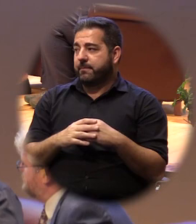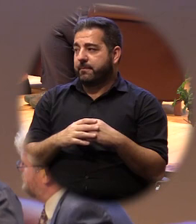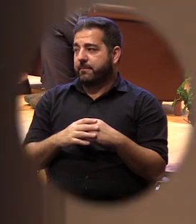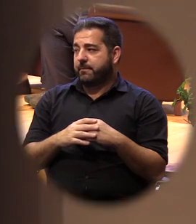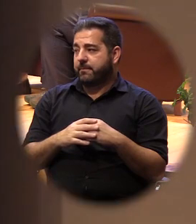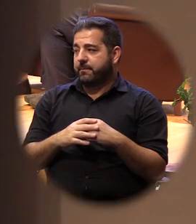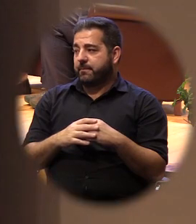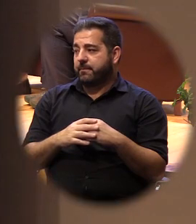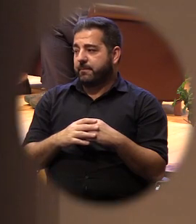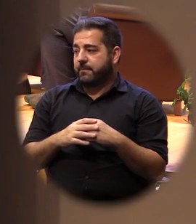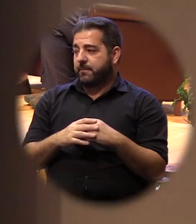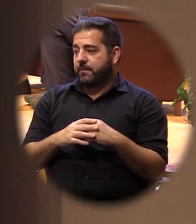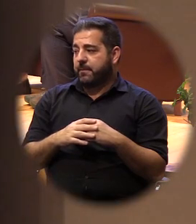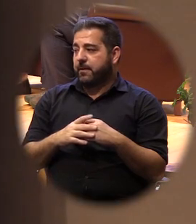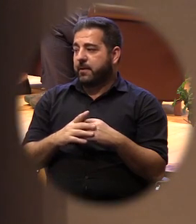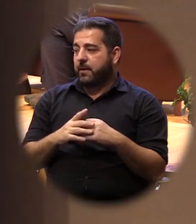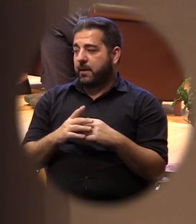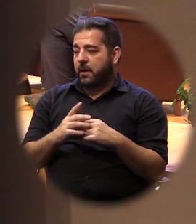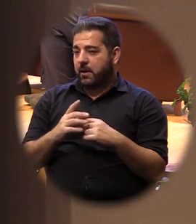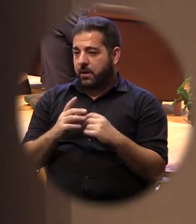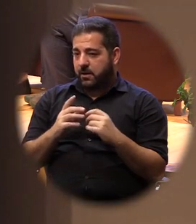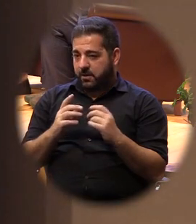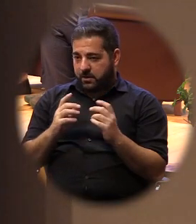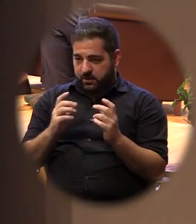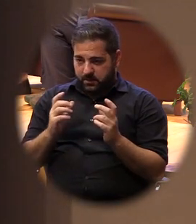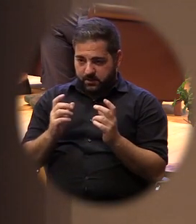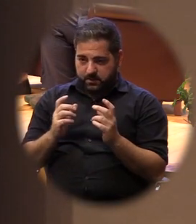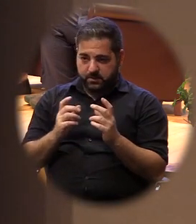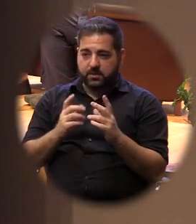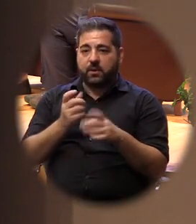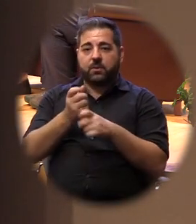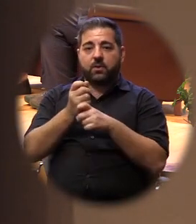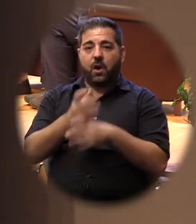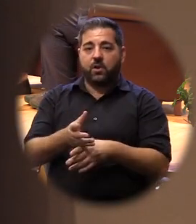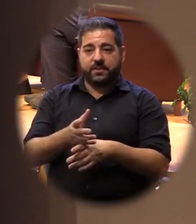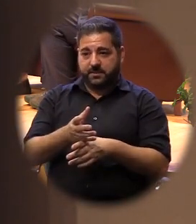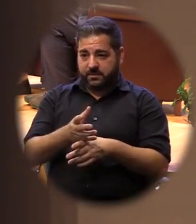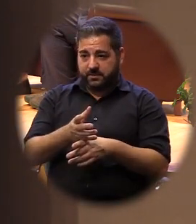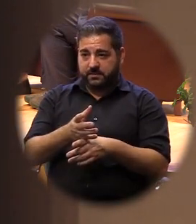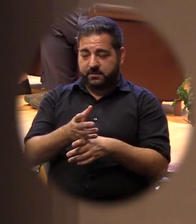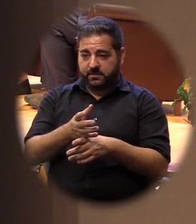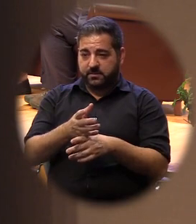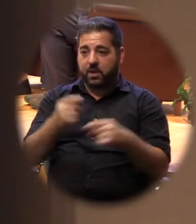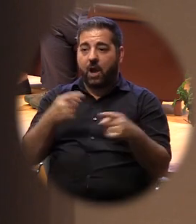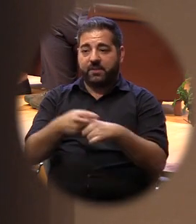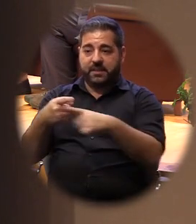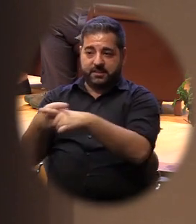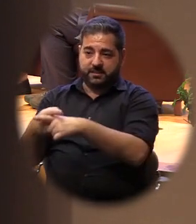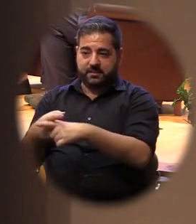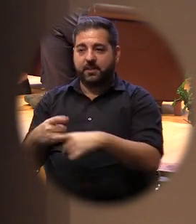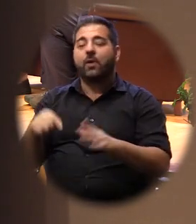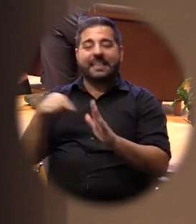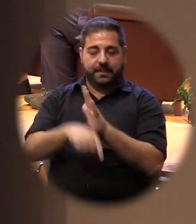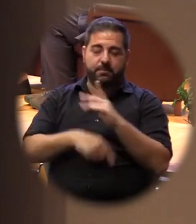a deep conflict and so the question is whether